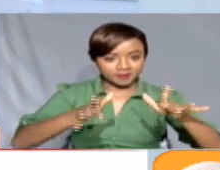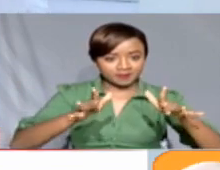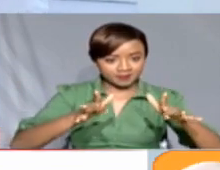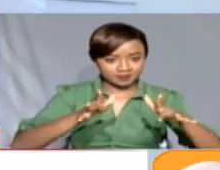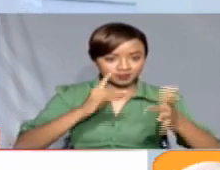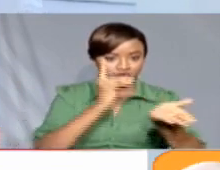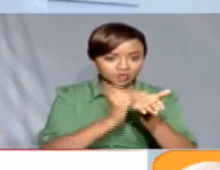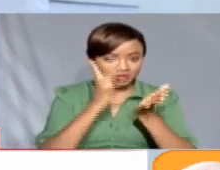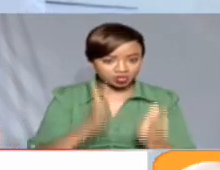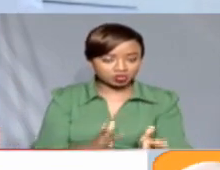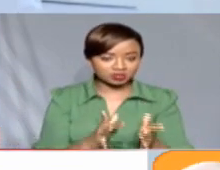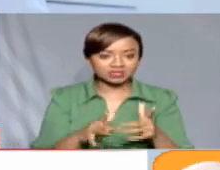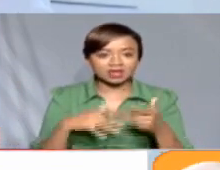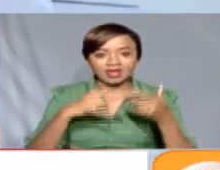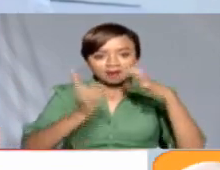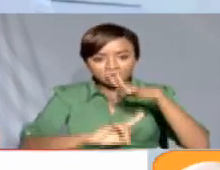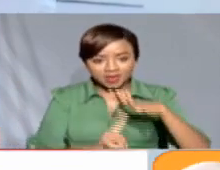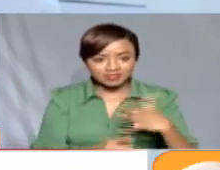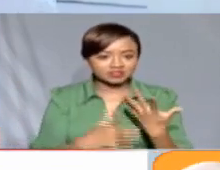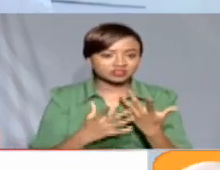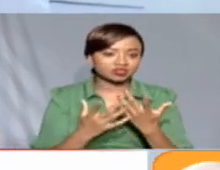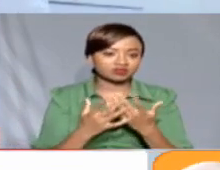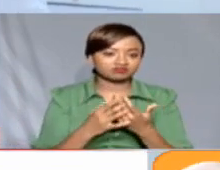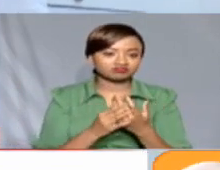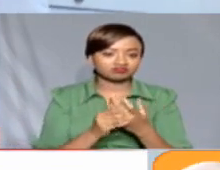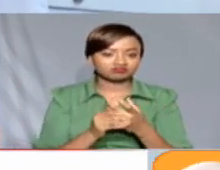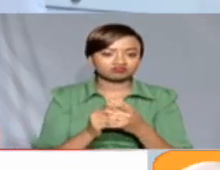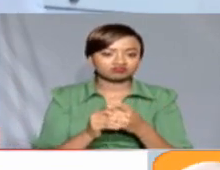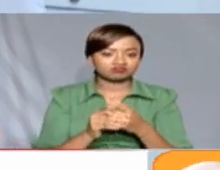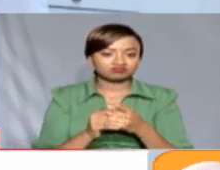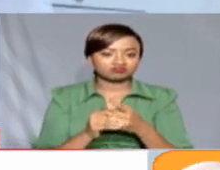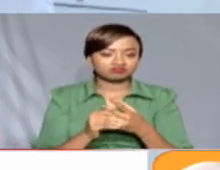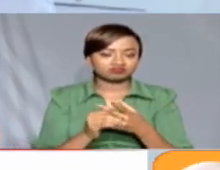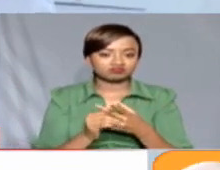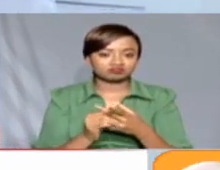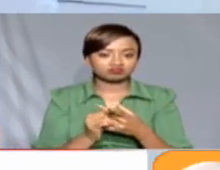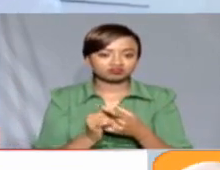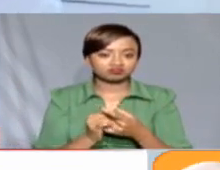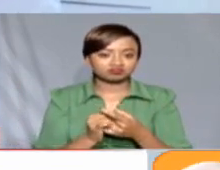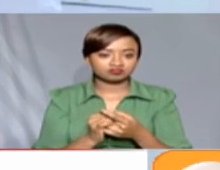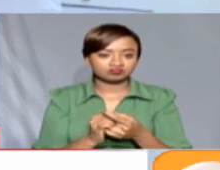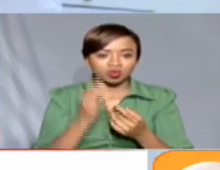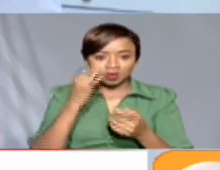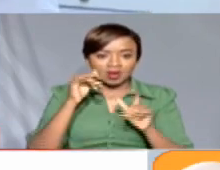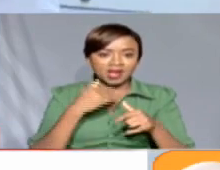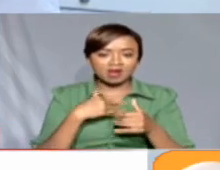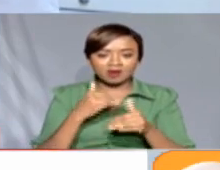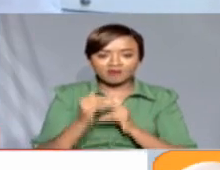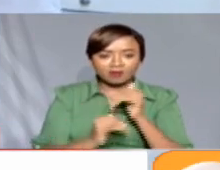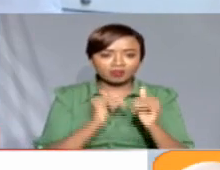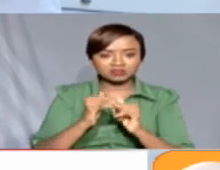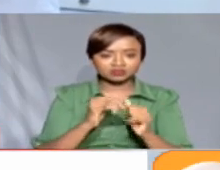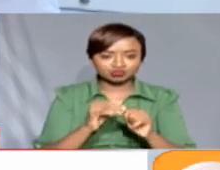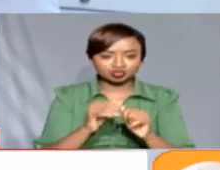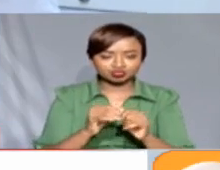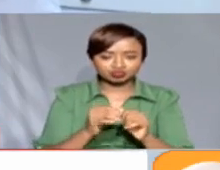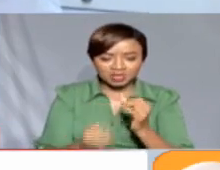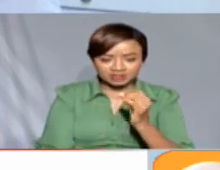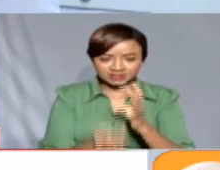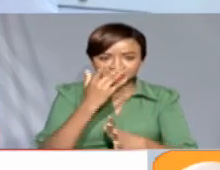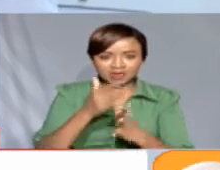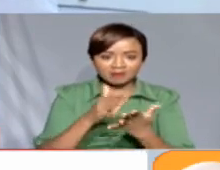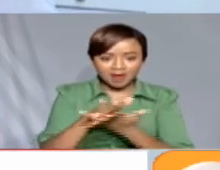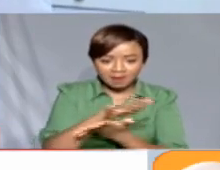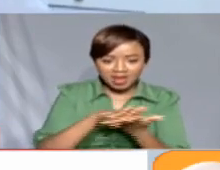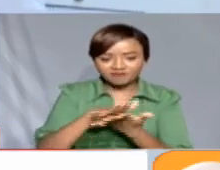the doctor, the patient, the ministry is informed. They are in the process of setting up a platform where anybody